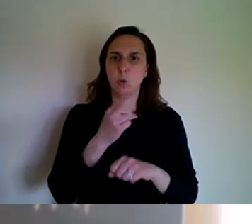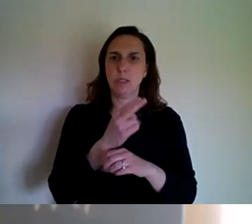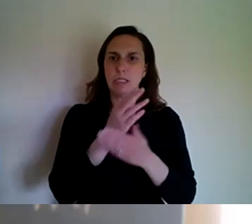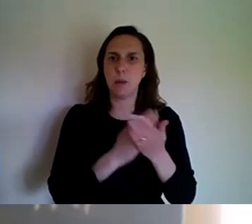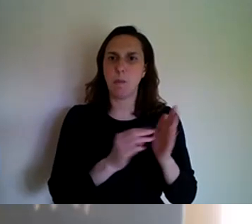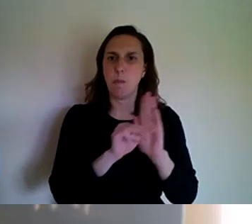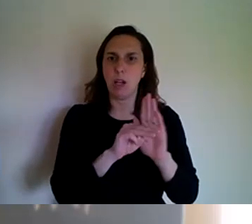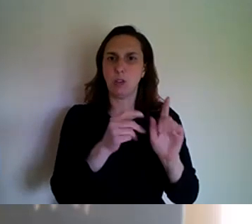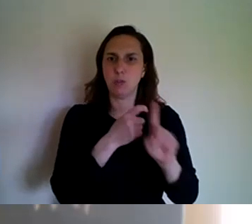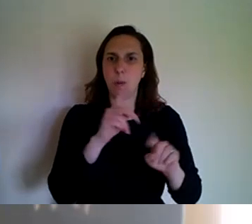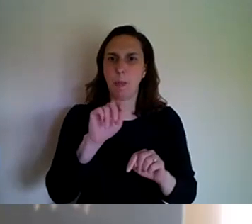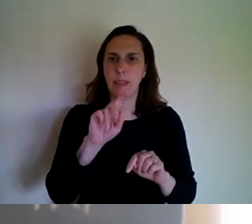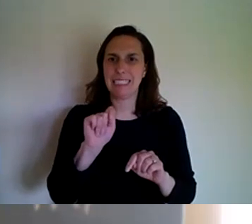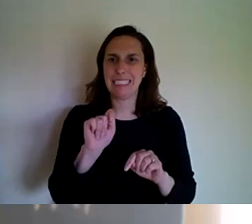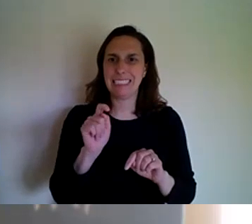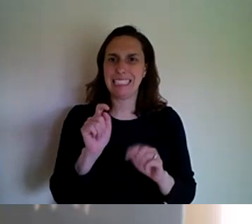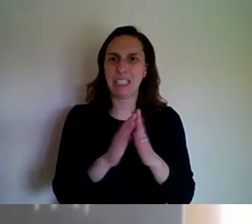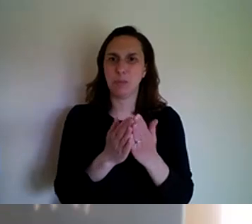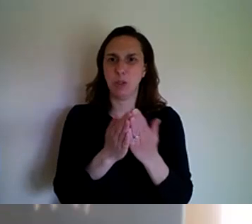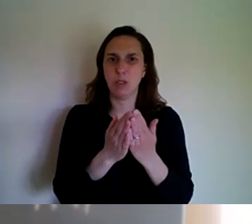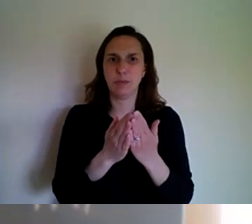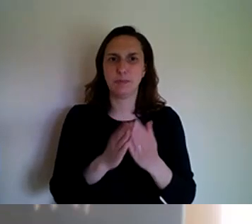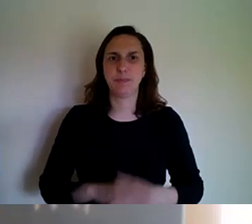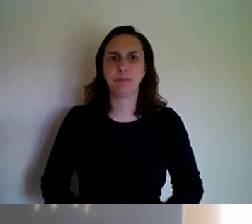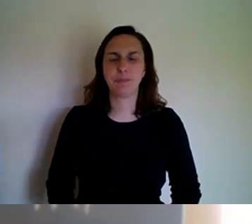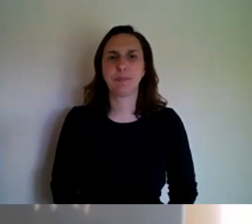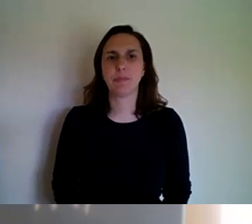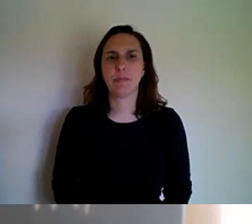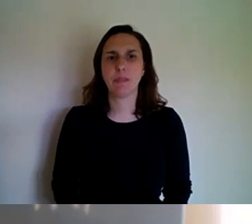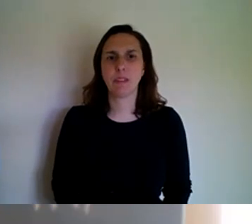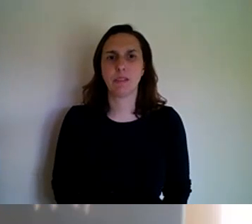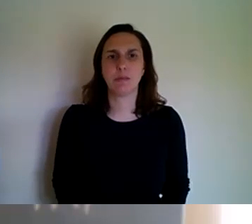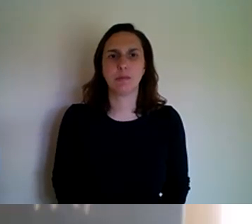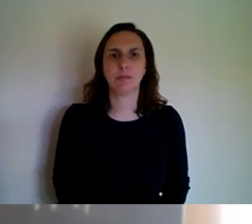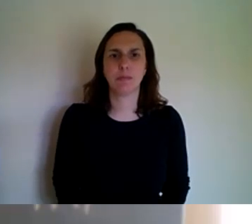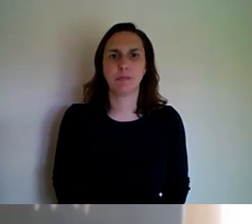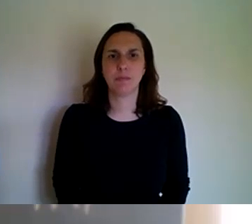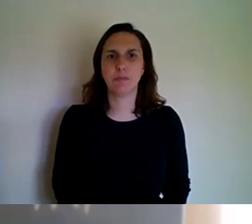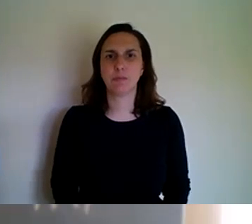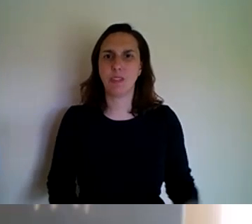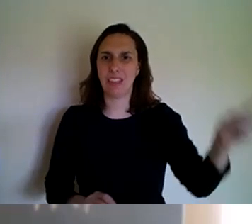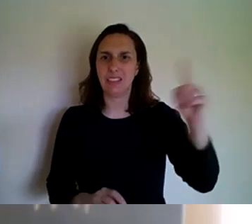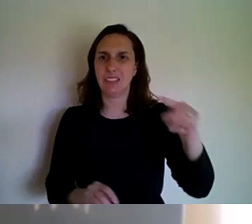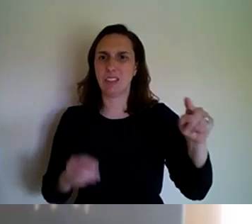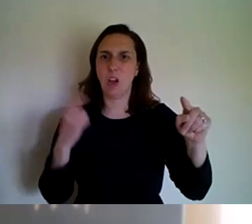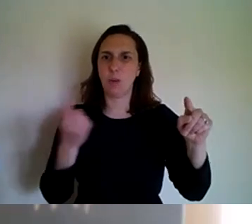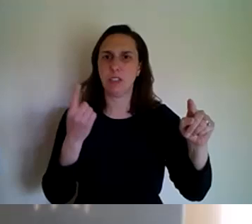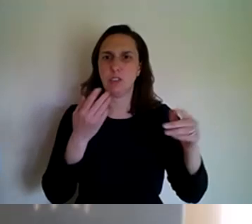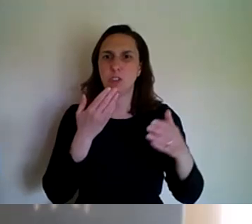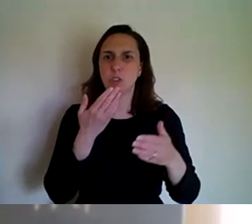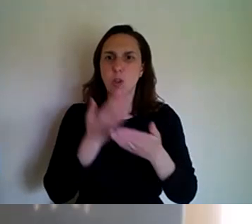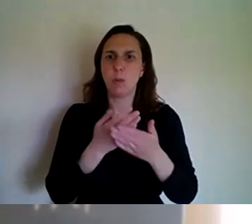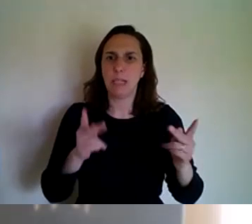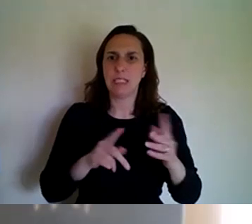my blackboard here. But again, these are always a good place to start your thinking from when dealing with logarithms or exponents.